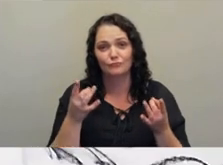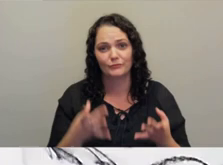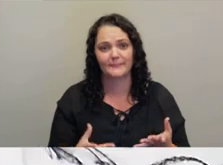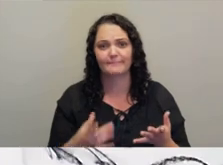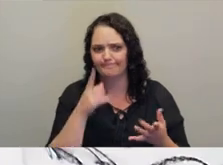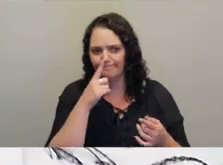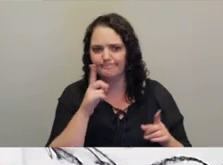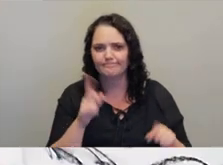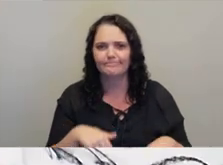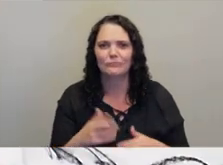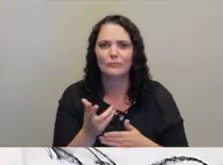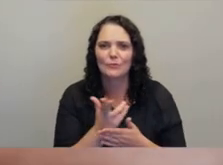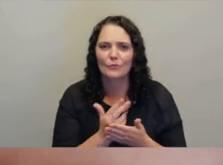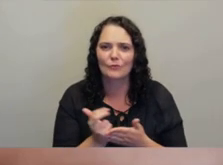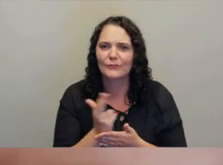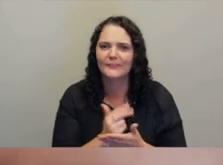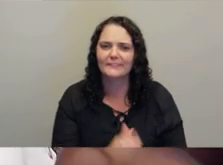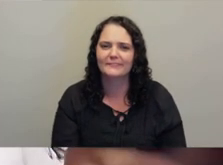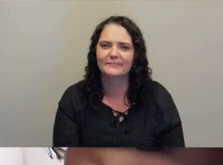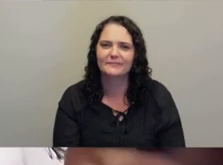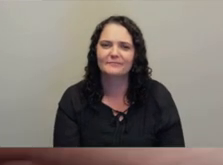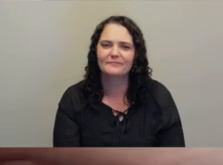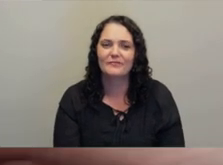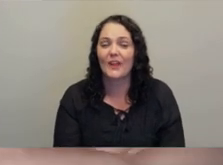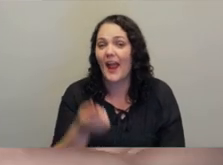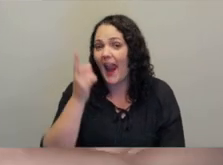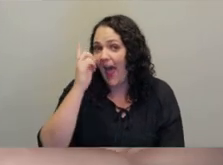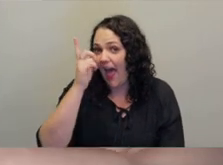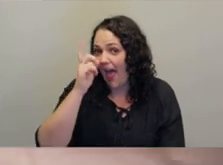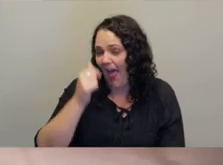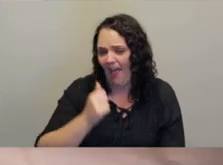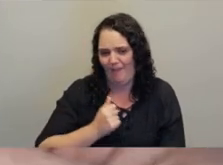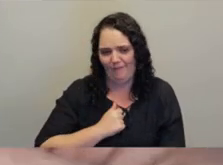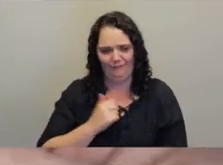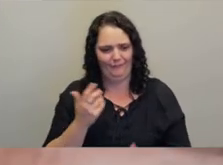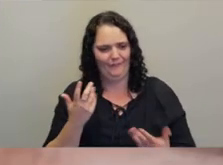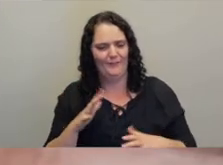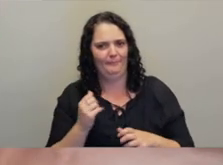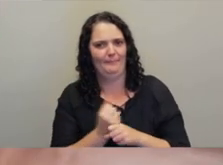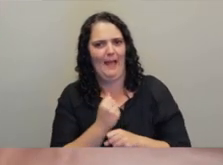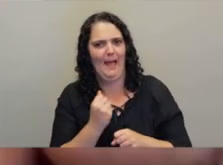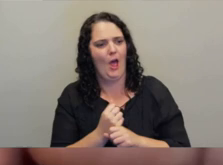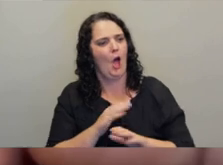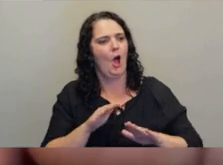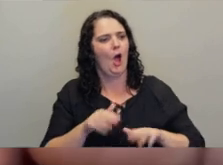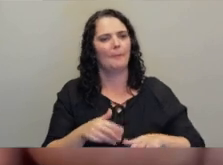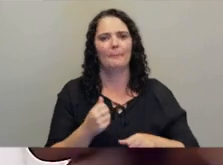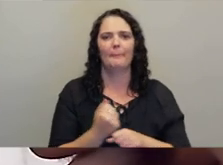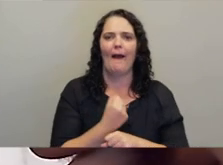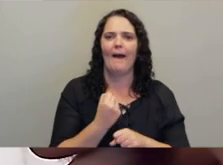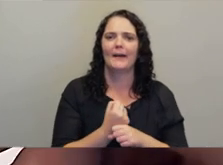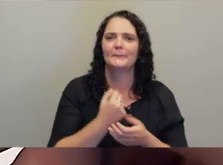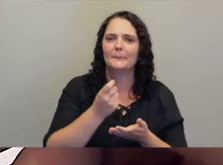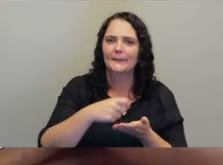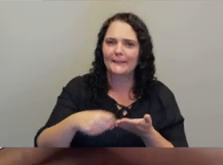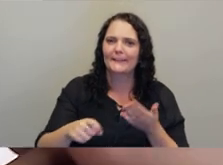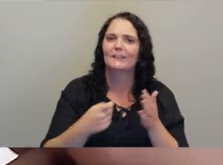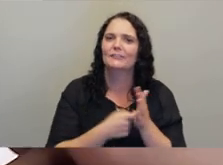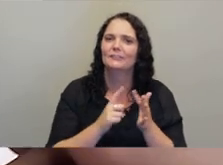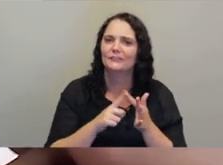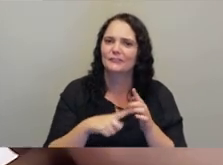So I now have a homemade reed pen, ancient technology there. I can then